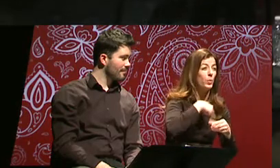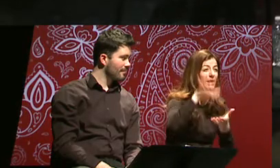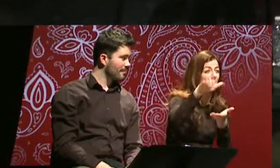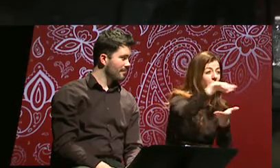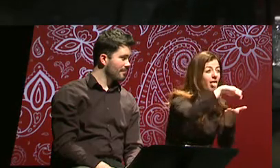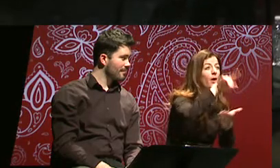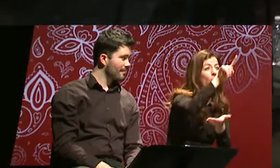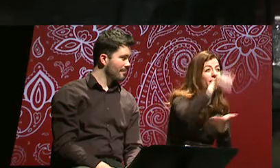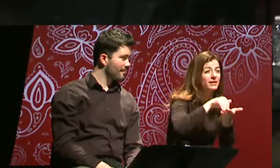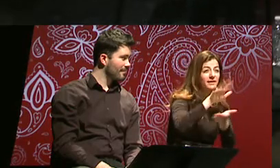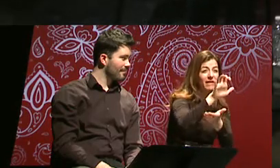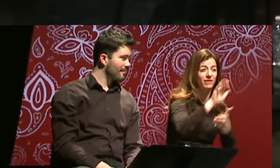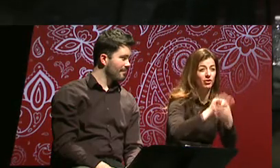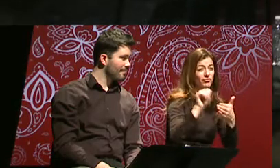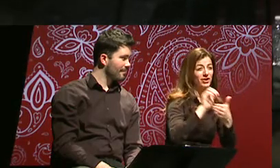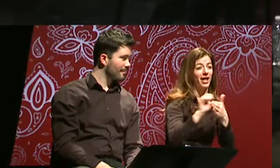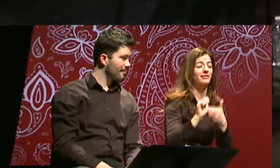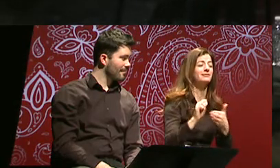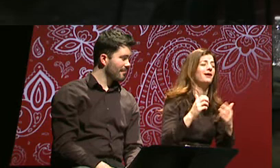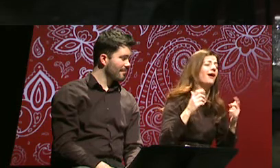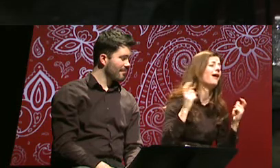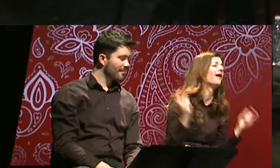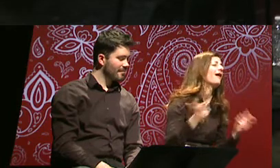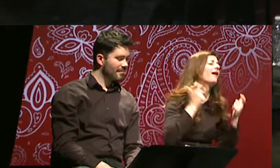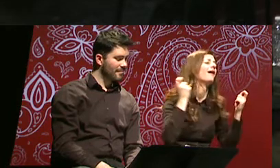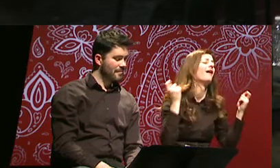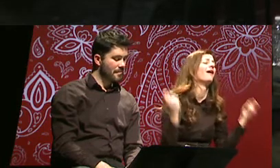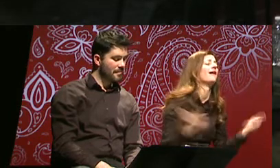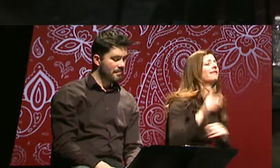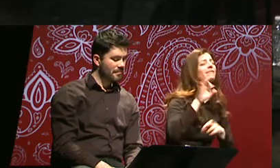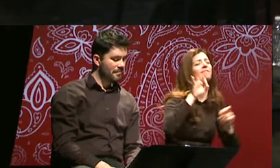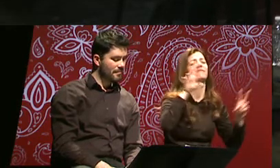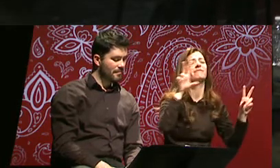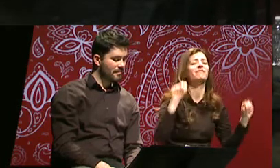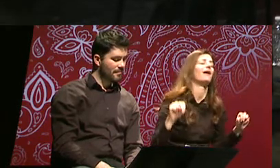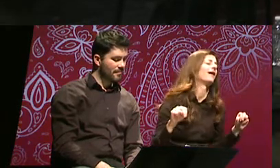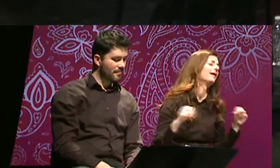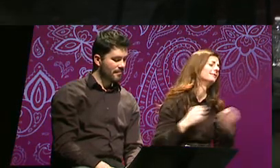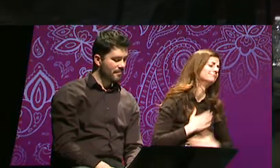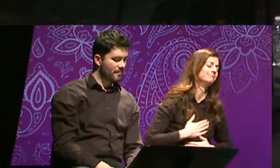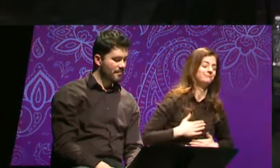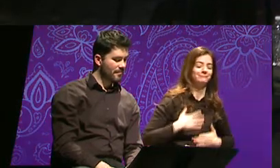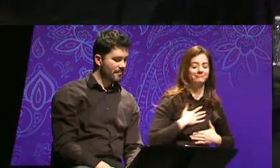$1,500. It is rowdy and fun, and there's just no topping it.